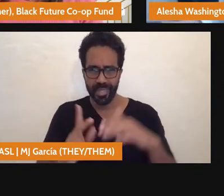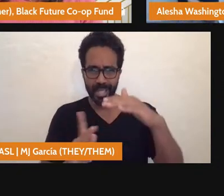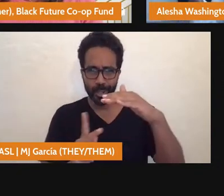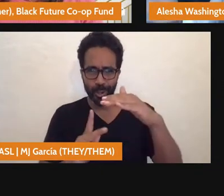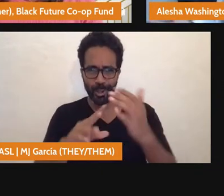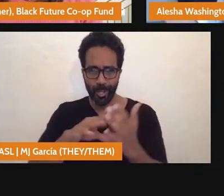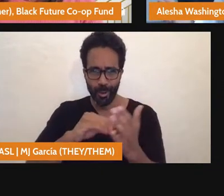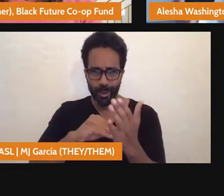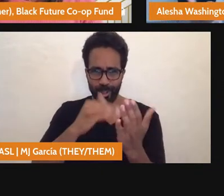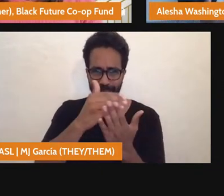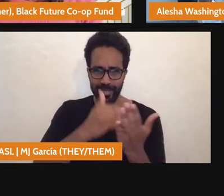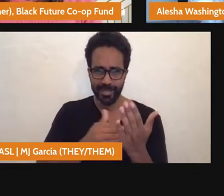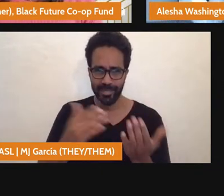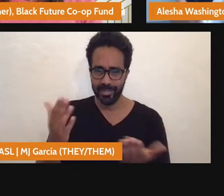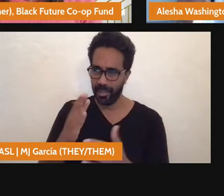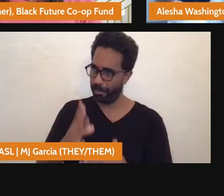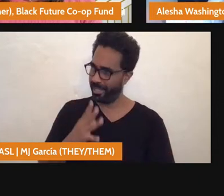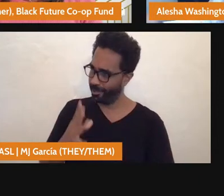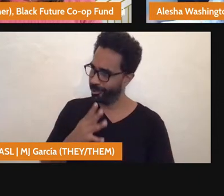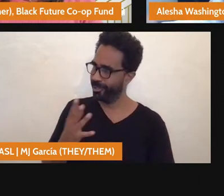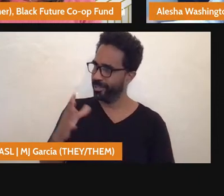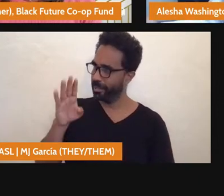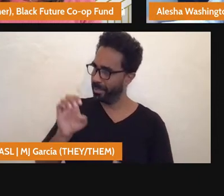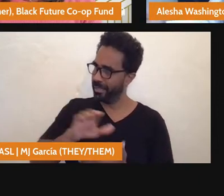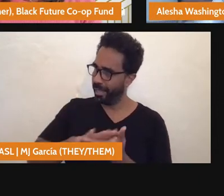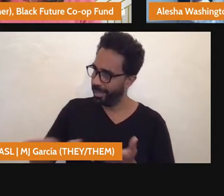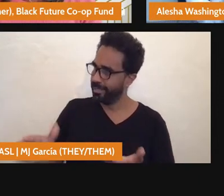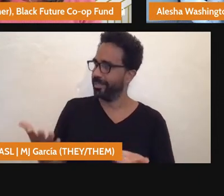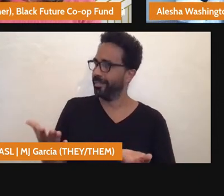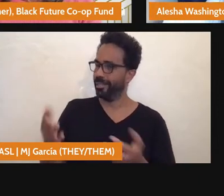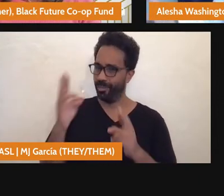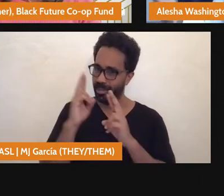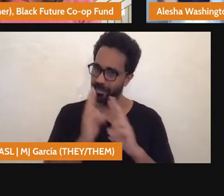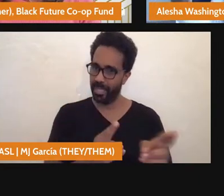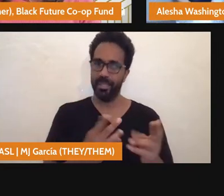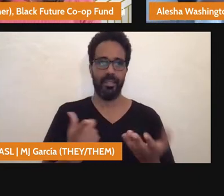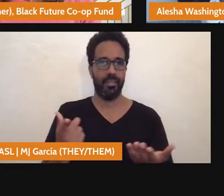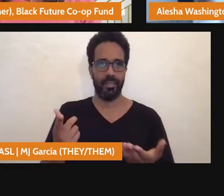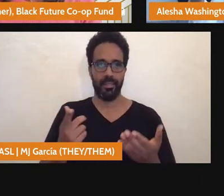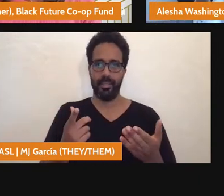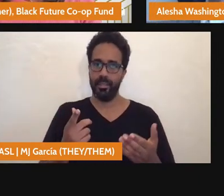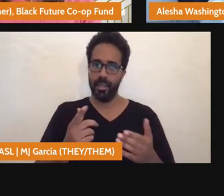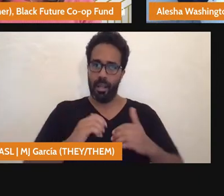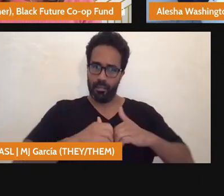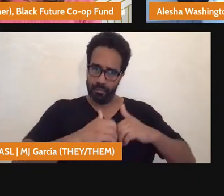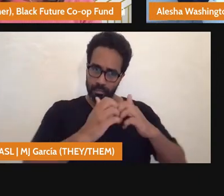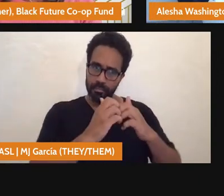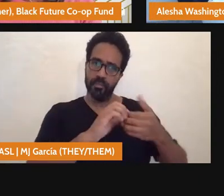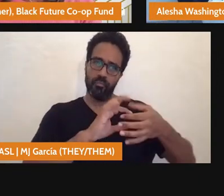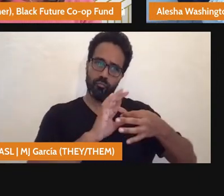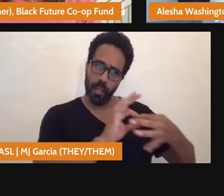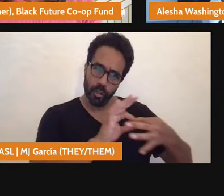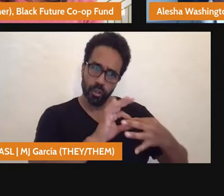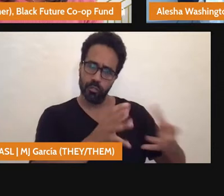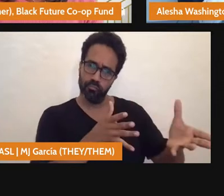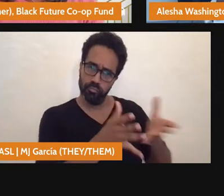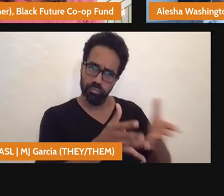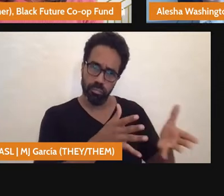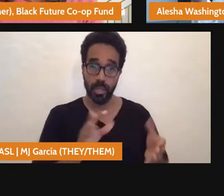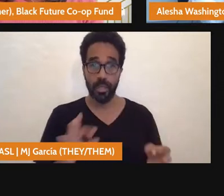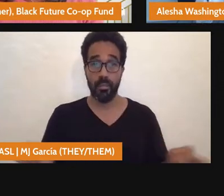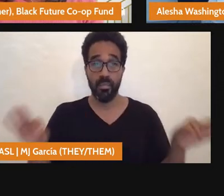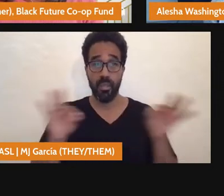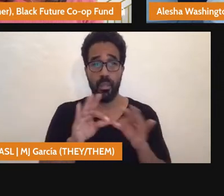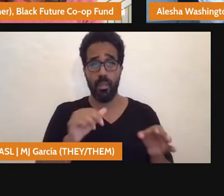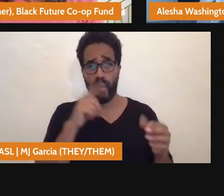elders and our parents taught us, right? Show respect to others. Build the relationship that way. That's the basic thing. But I'd be